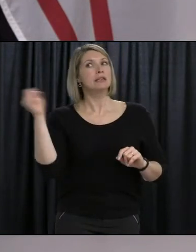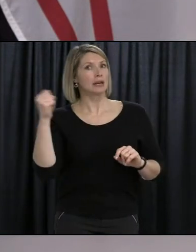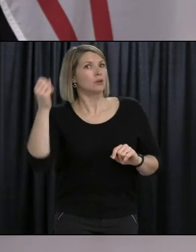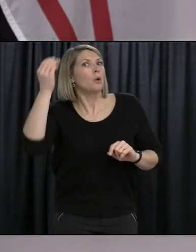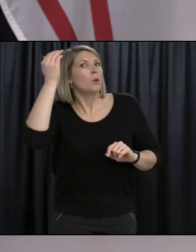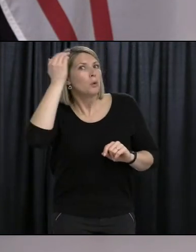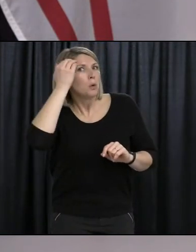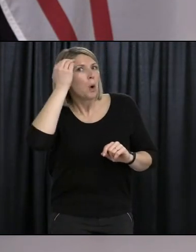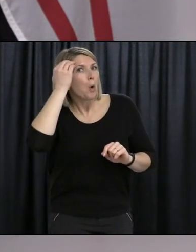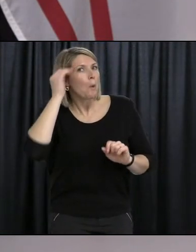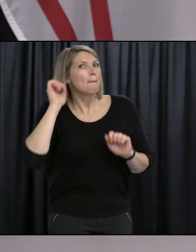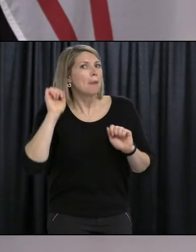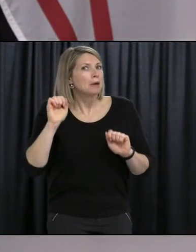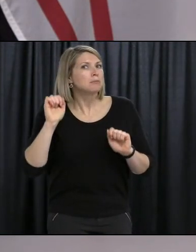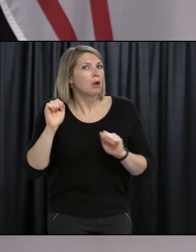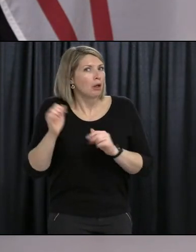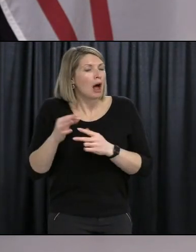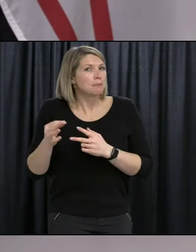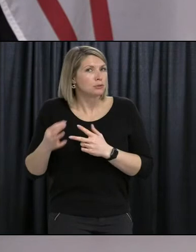a